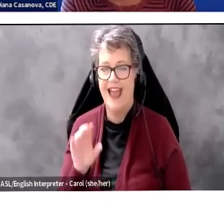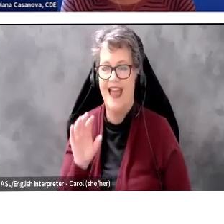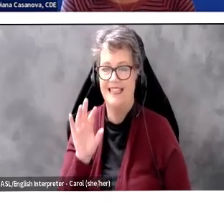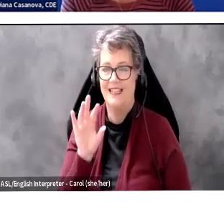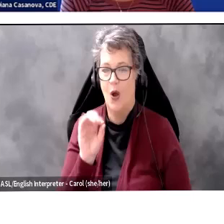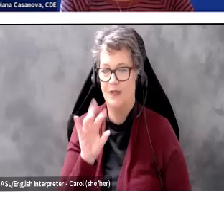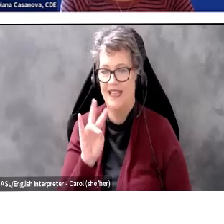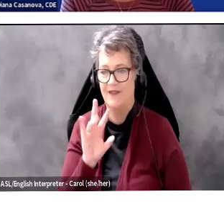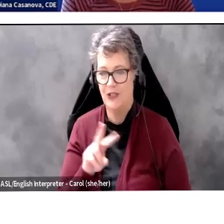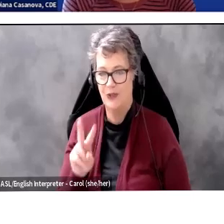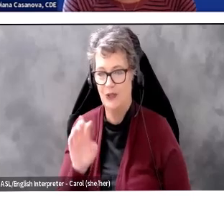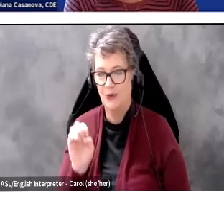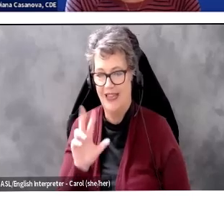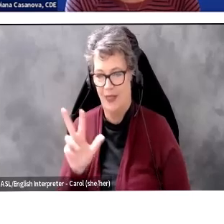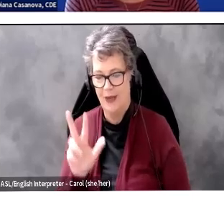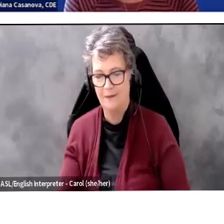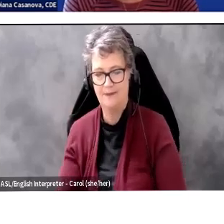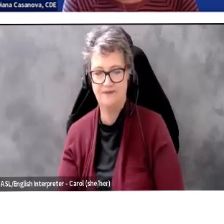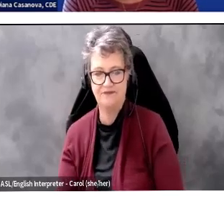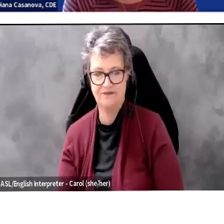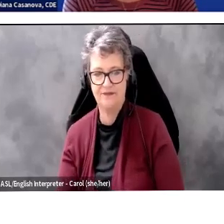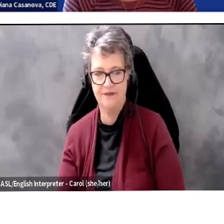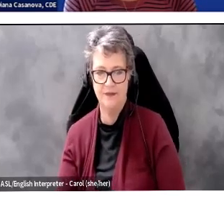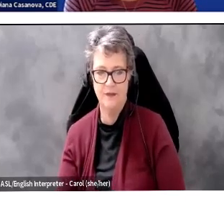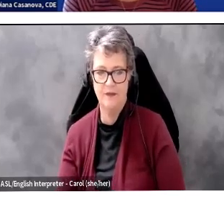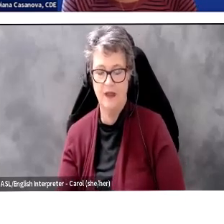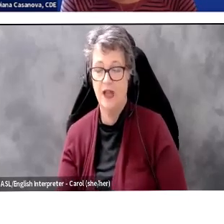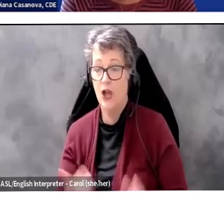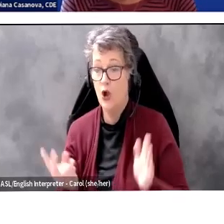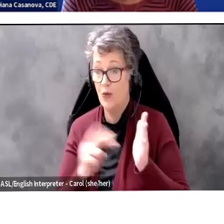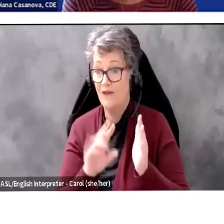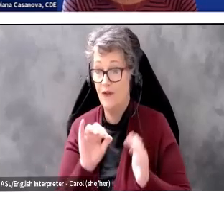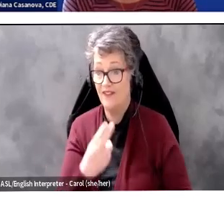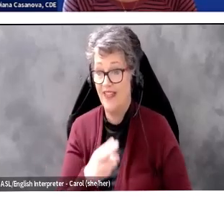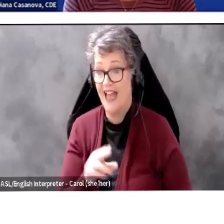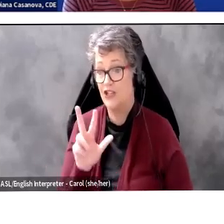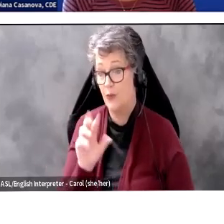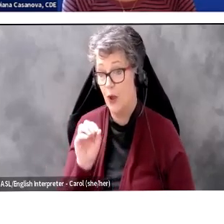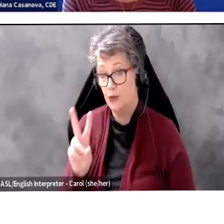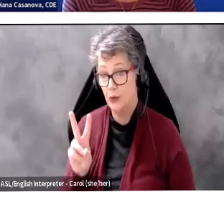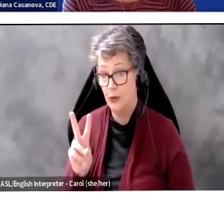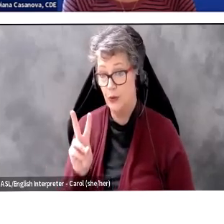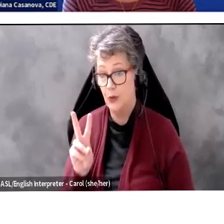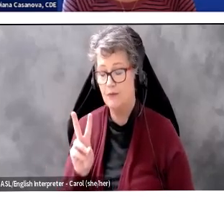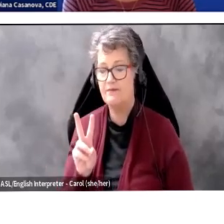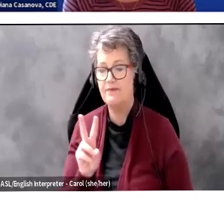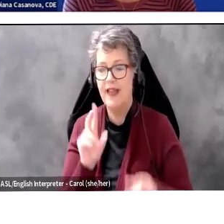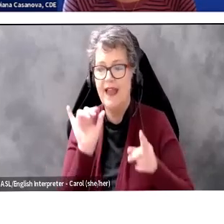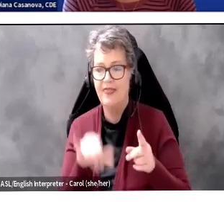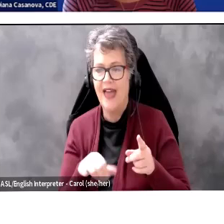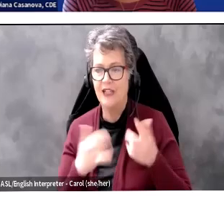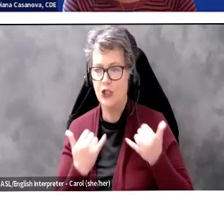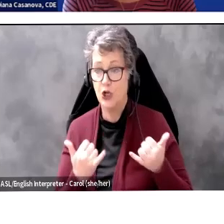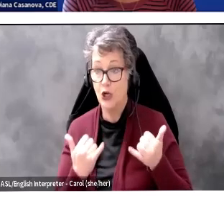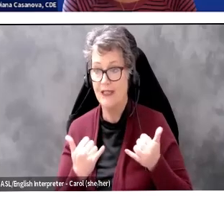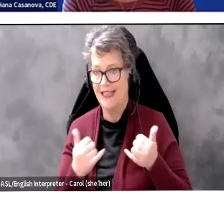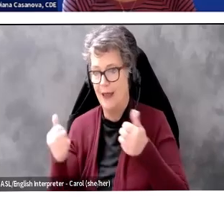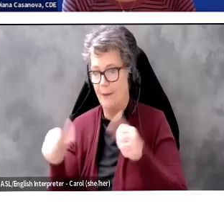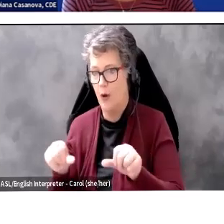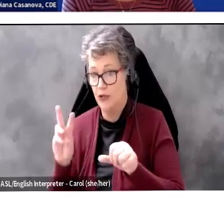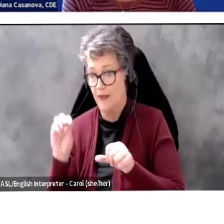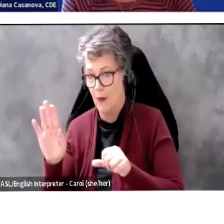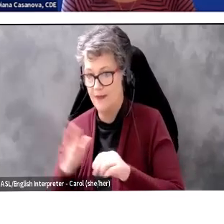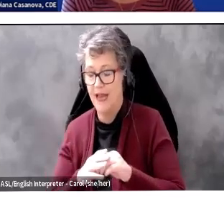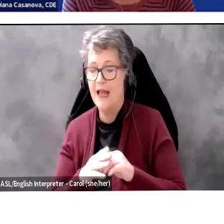SENR 0722 E3. So refer to Flash 302, which is currently getting posted to the web,